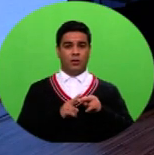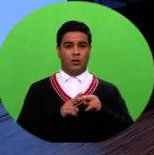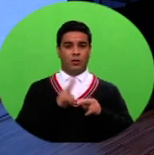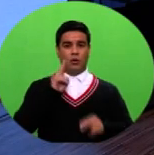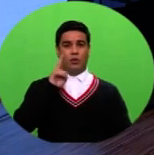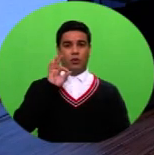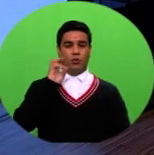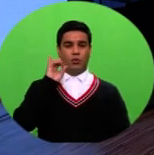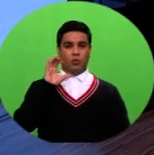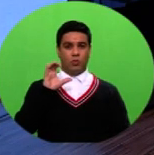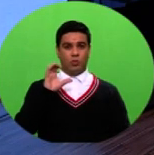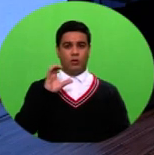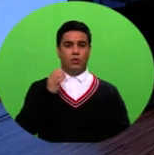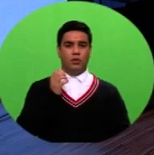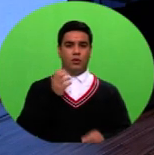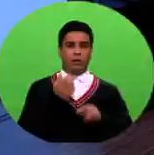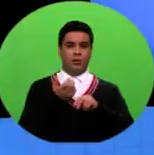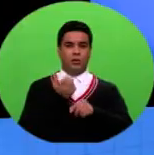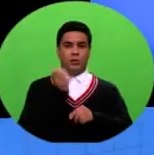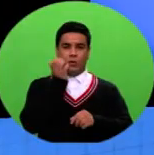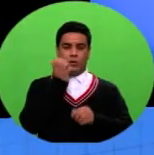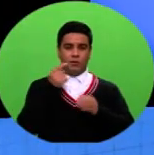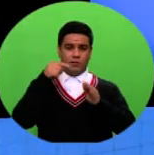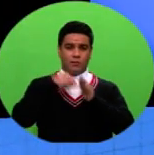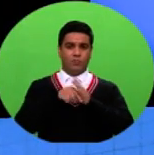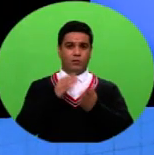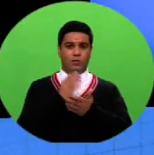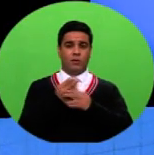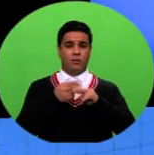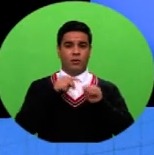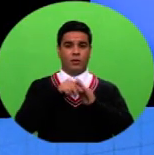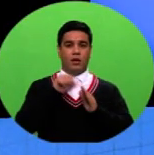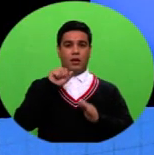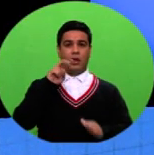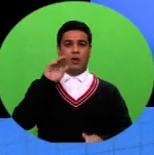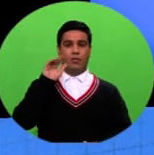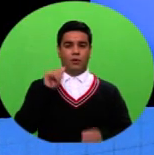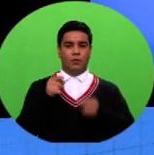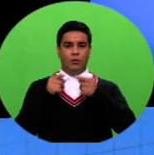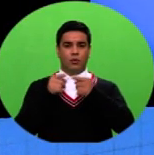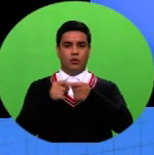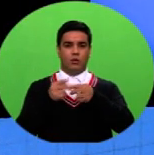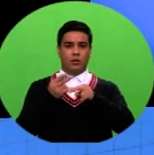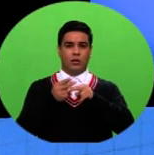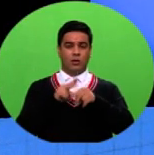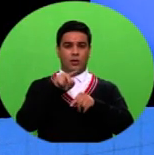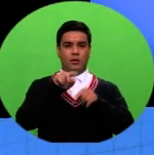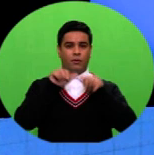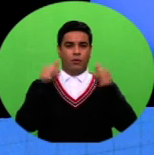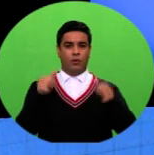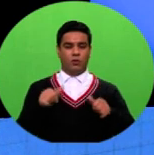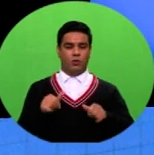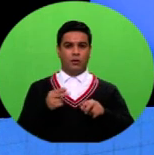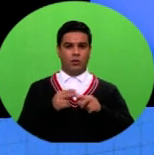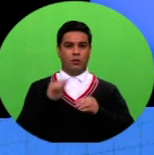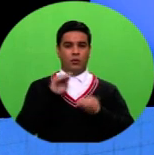va yon-yoqlaridan iborat. U alfa burchak ostida mana bu formula asosida